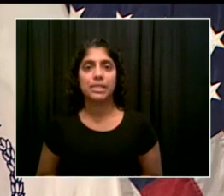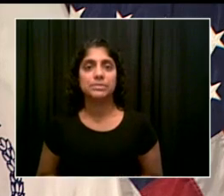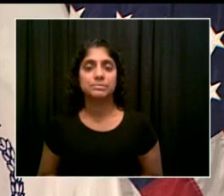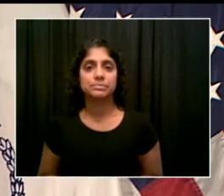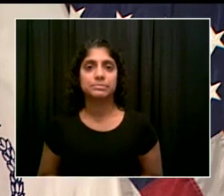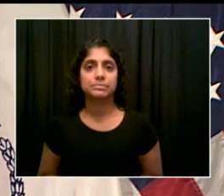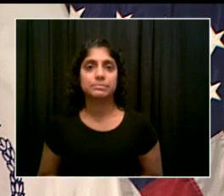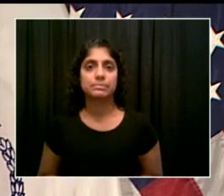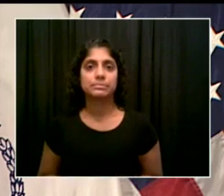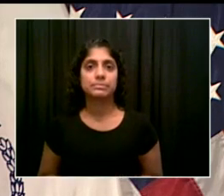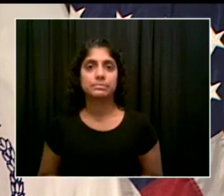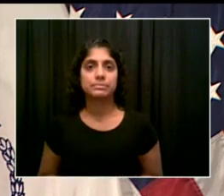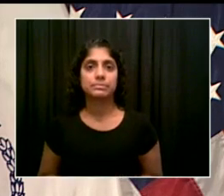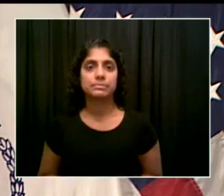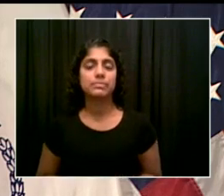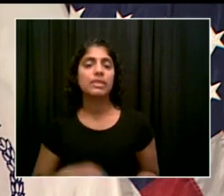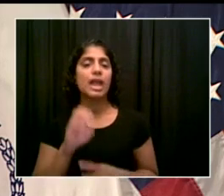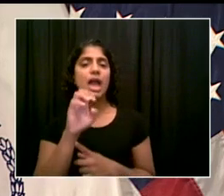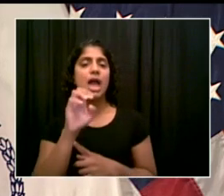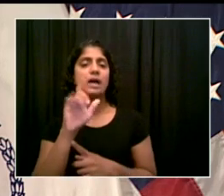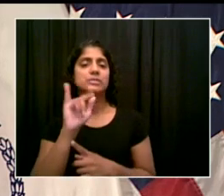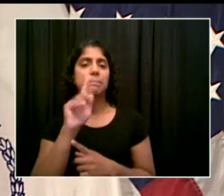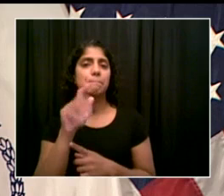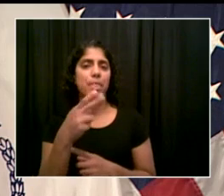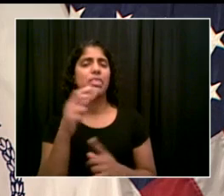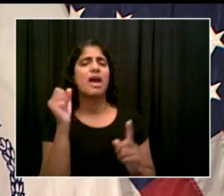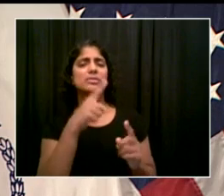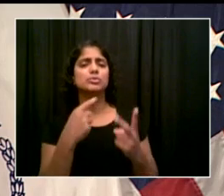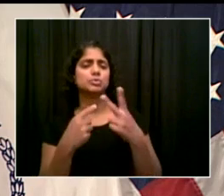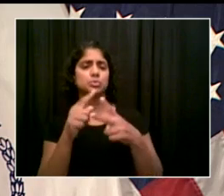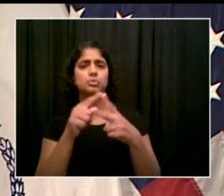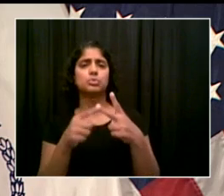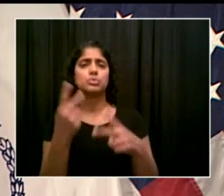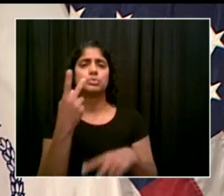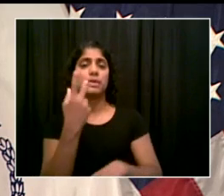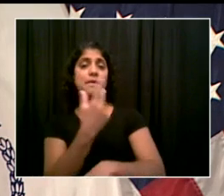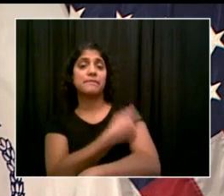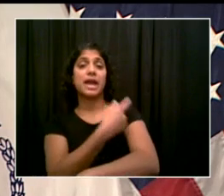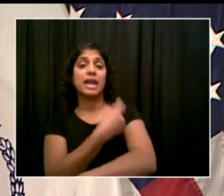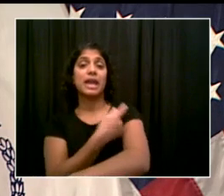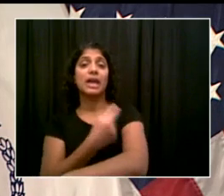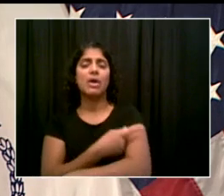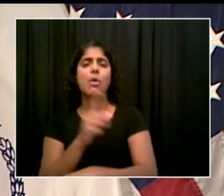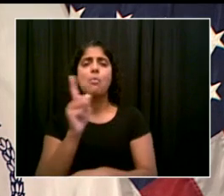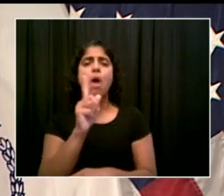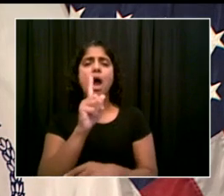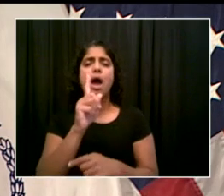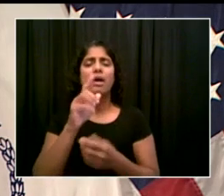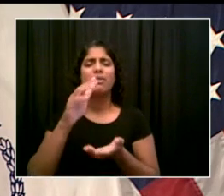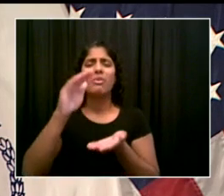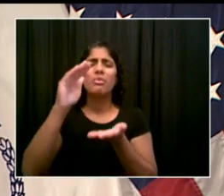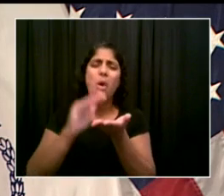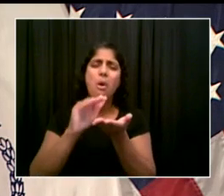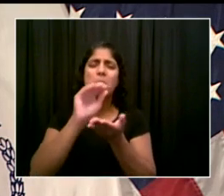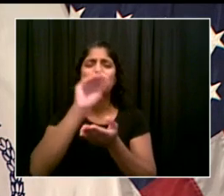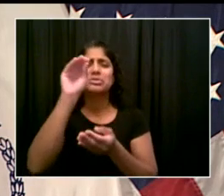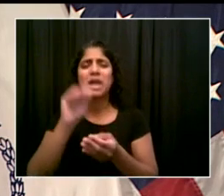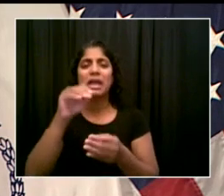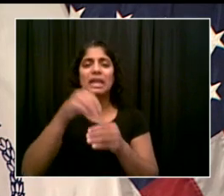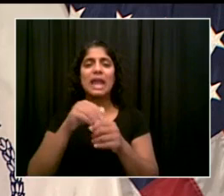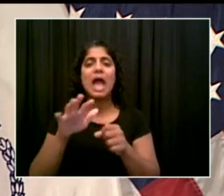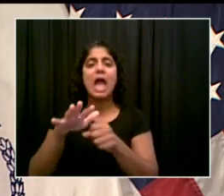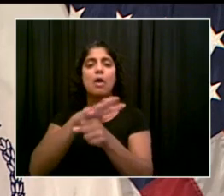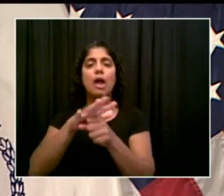officials hearing from people who are still reluctant to get vaccinated? And has there been any kind of